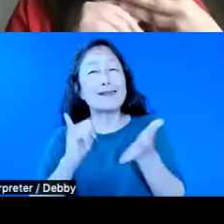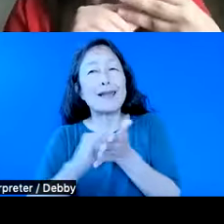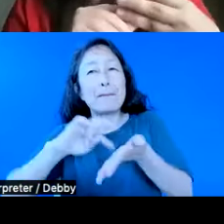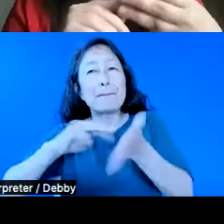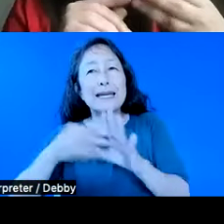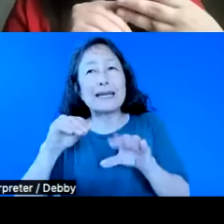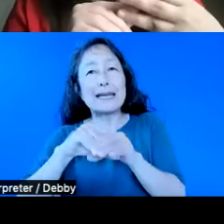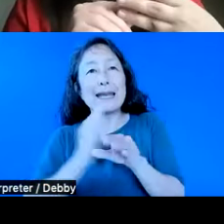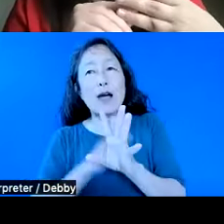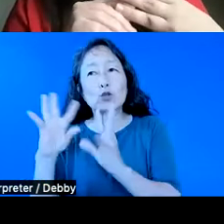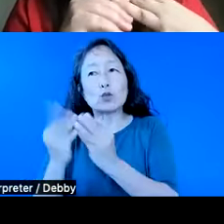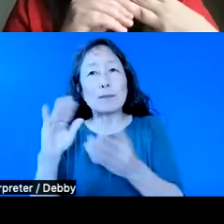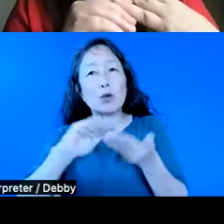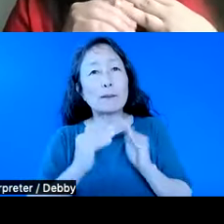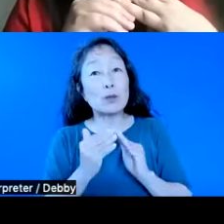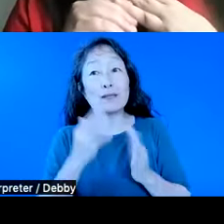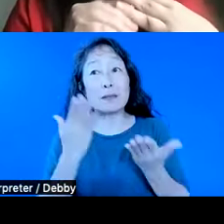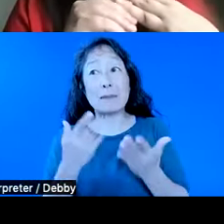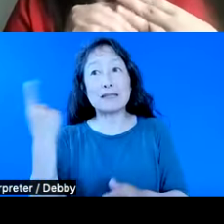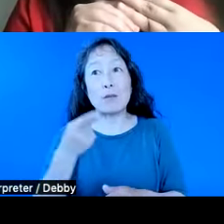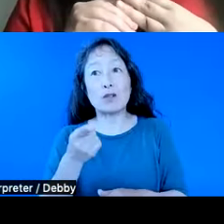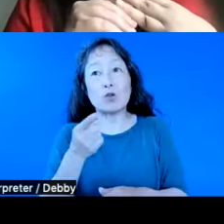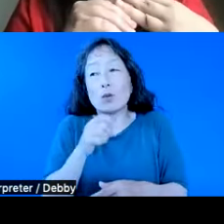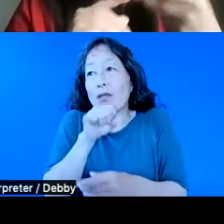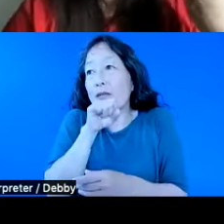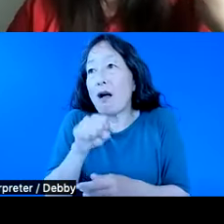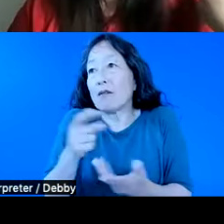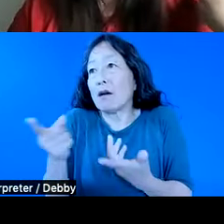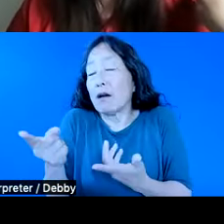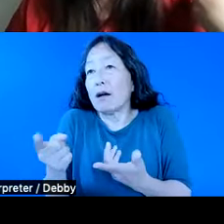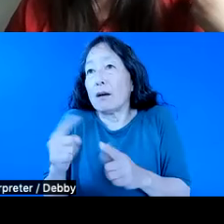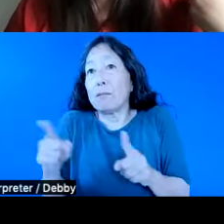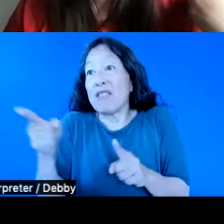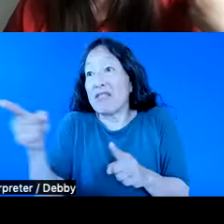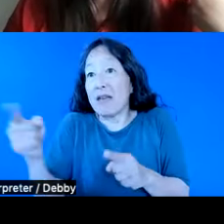somebody that you love who has, caused such immense harm to people?